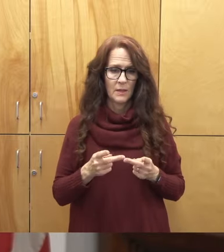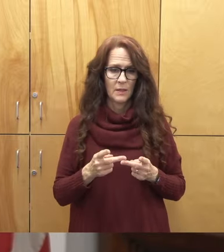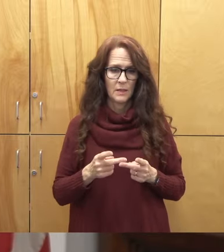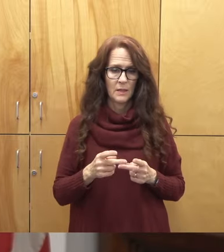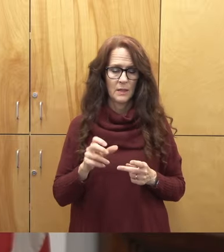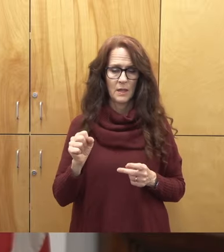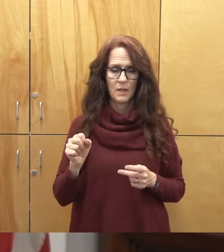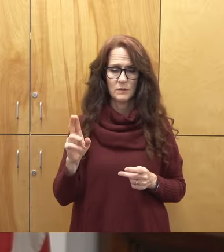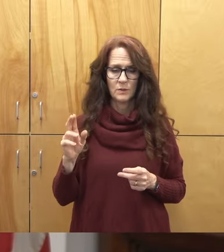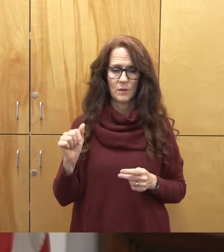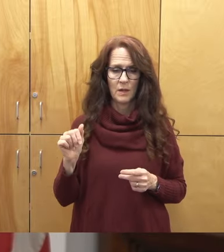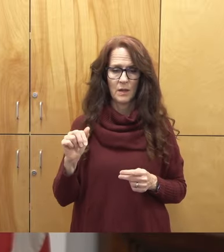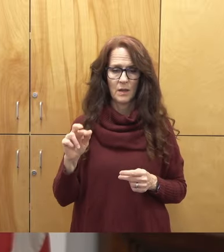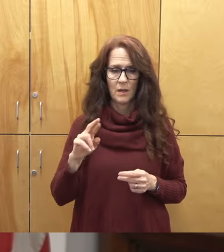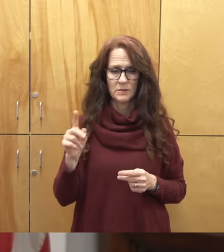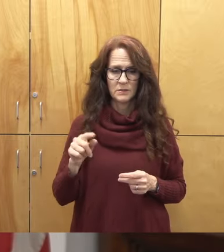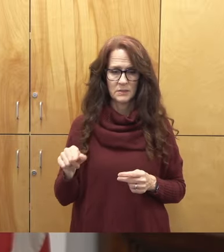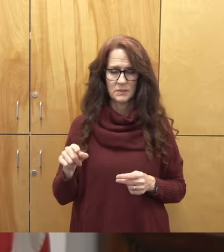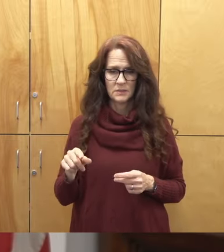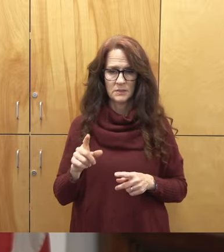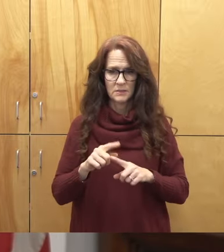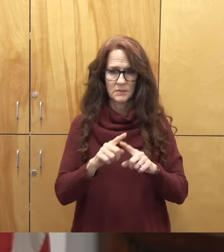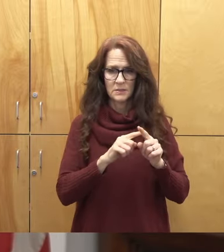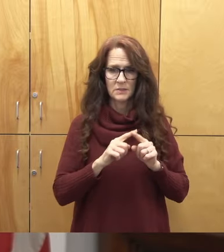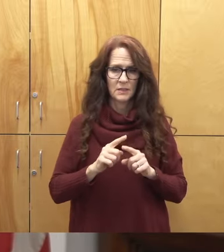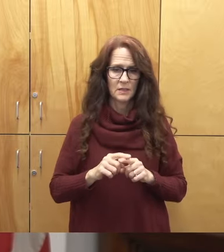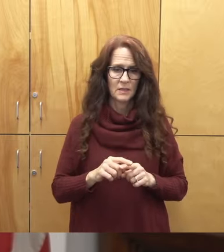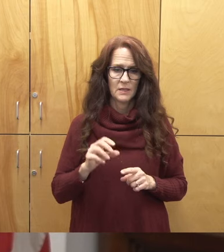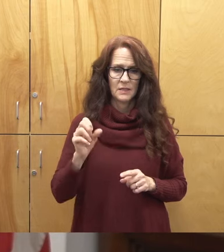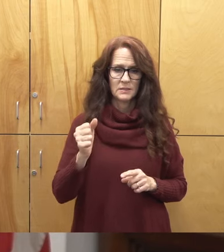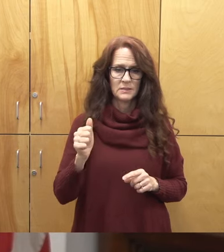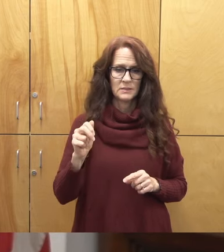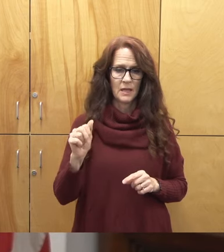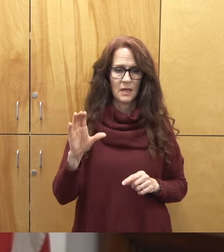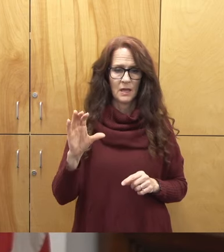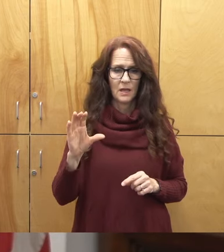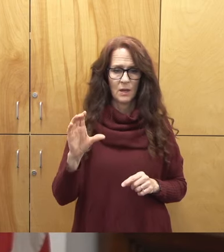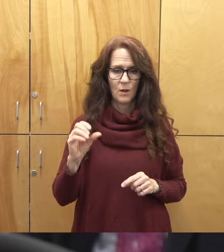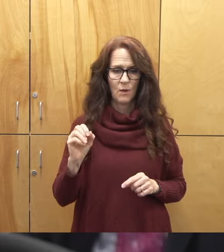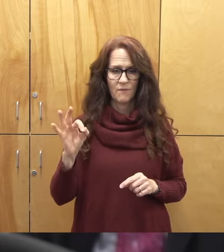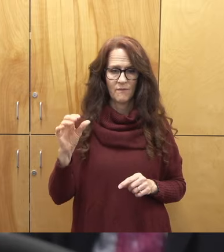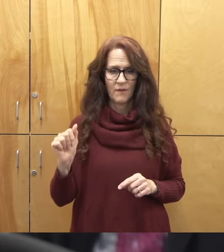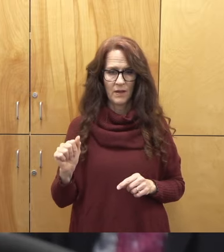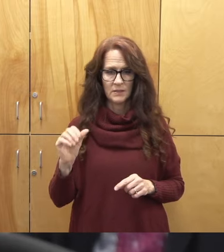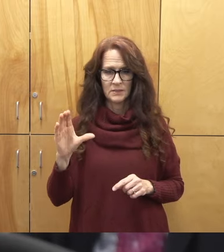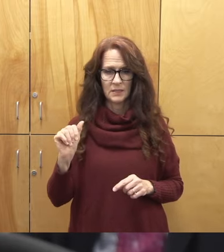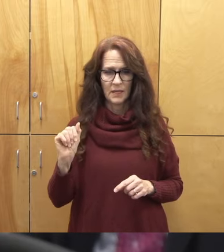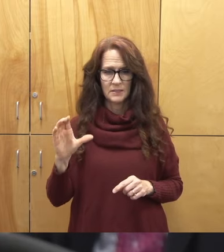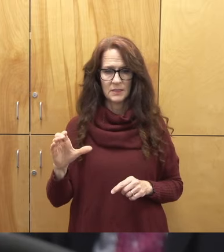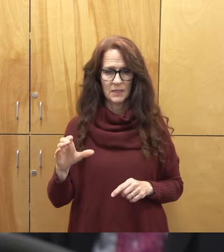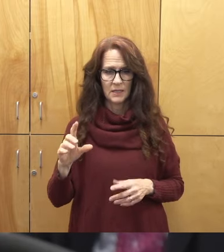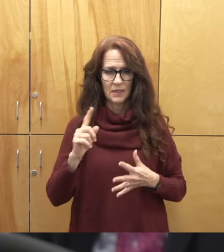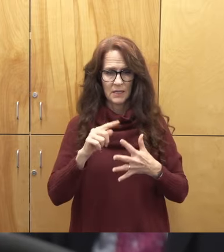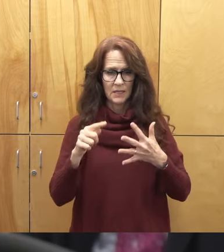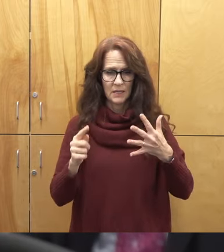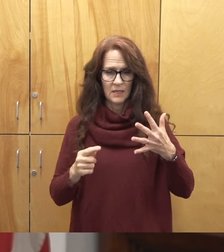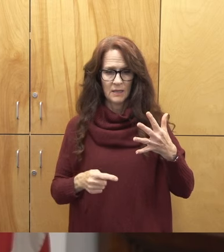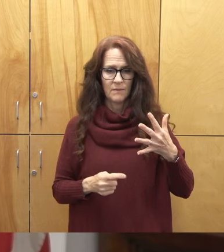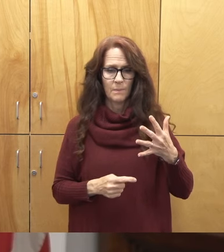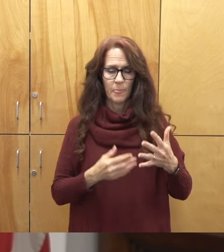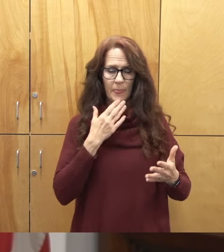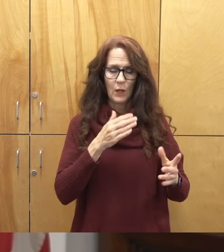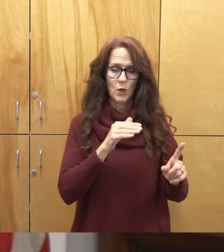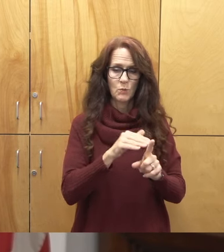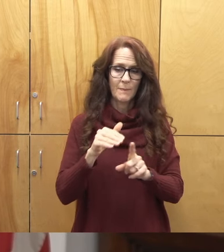Suarez? I know there was dozens and dozens of opportunities. Sure, Sankofa, CAC, yes. I mean. CAC, so good